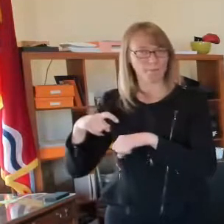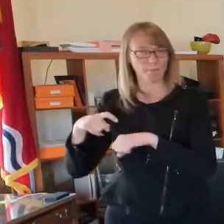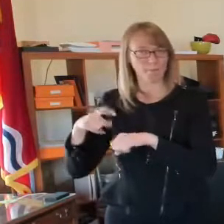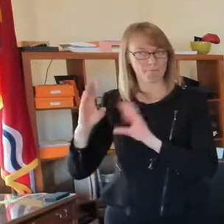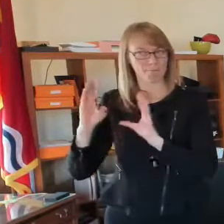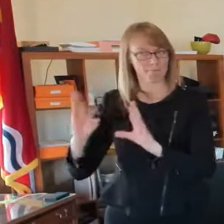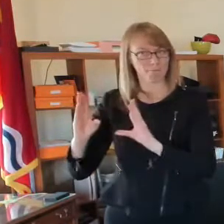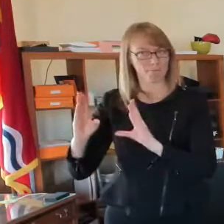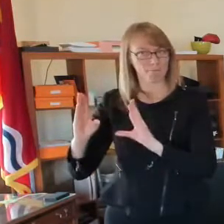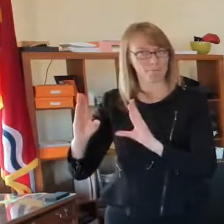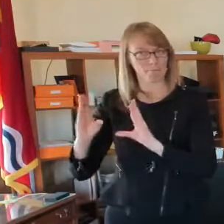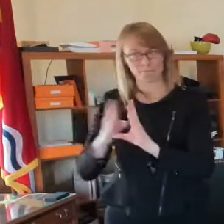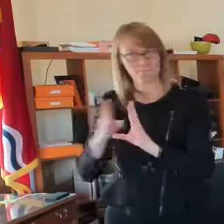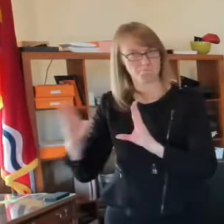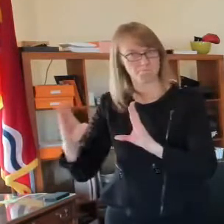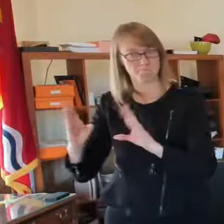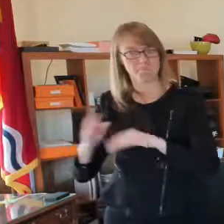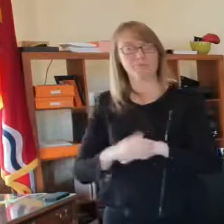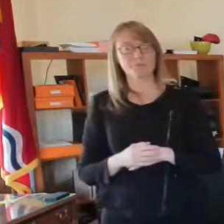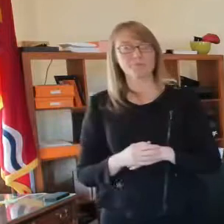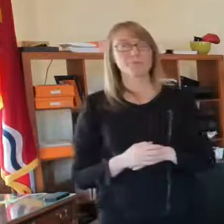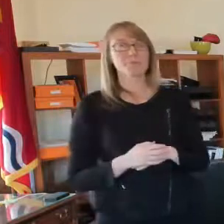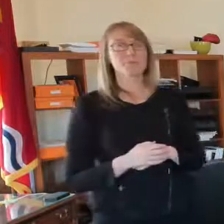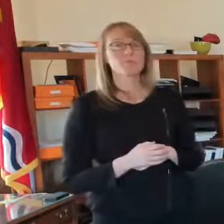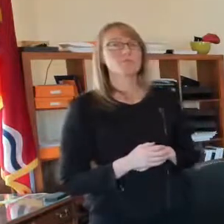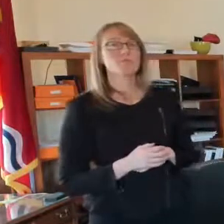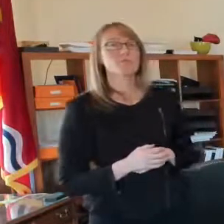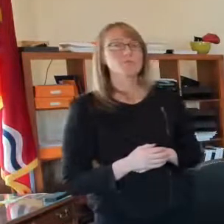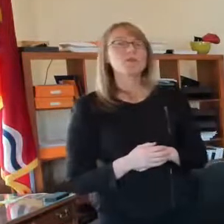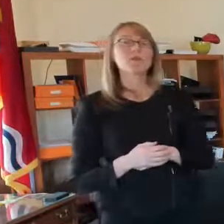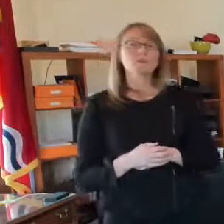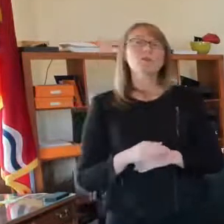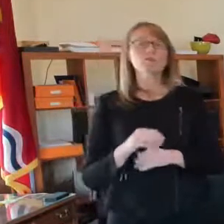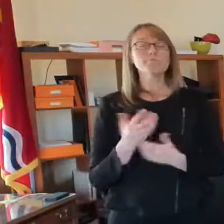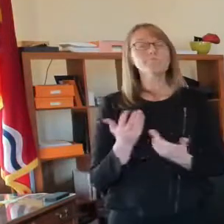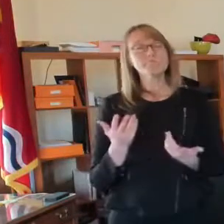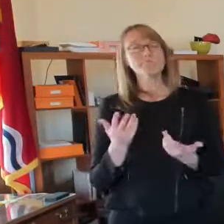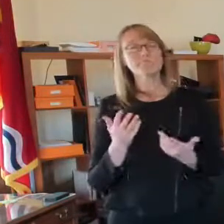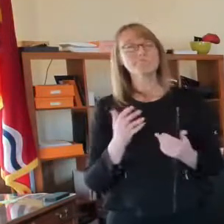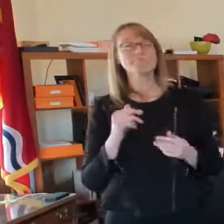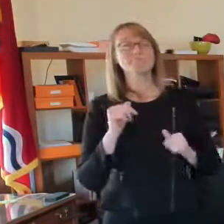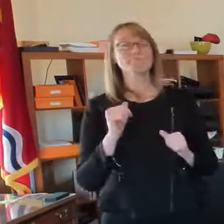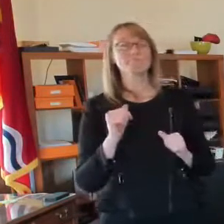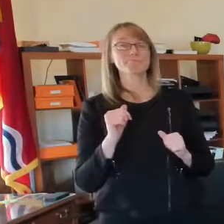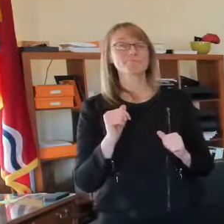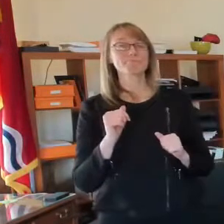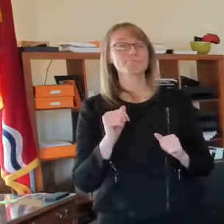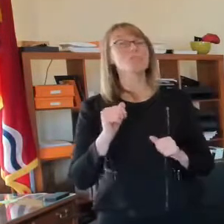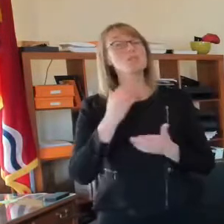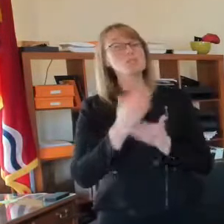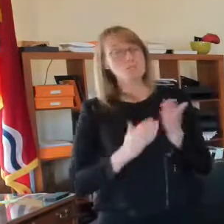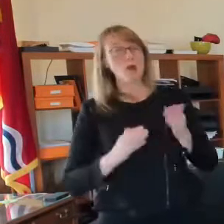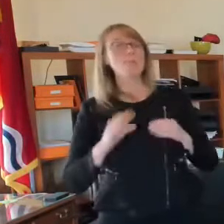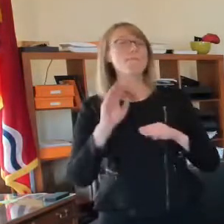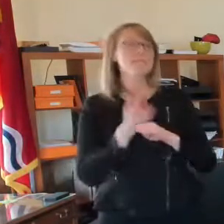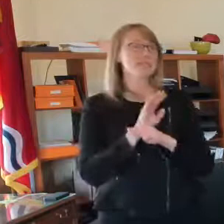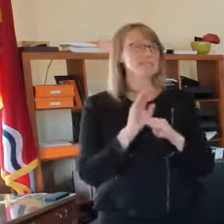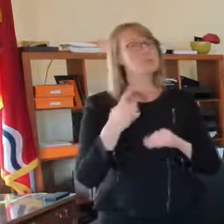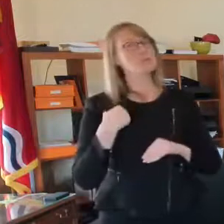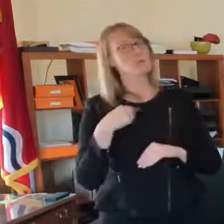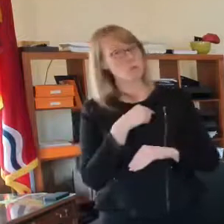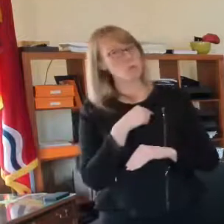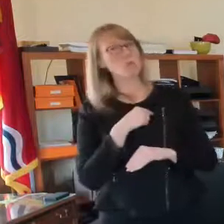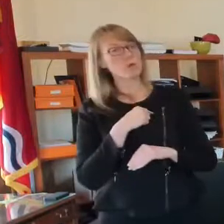that way with enforcement of those that are not following the rules. There isn't, as Dr. Will Ross said